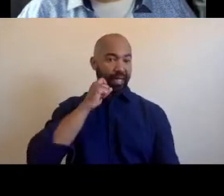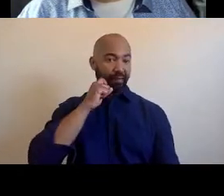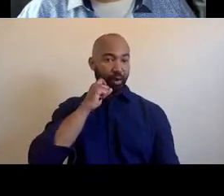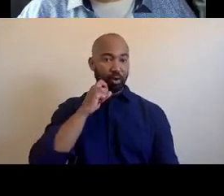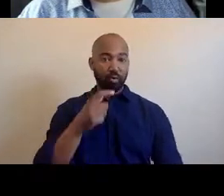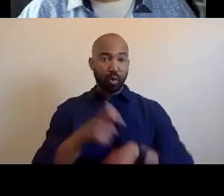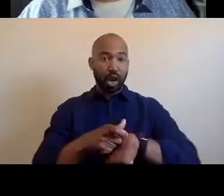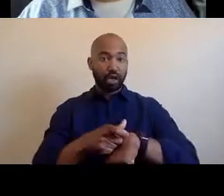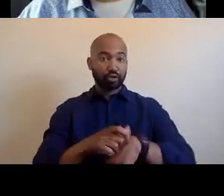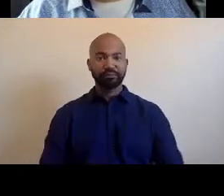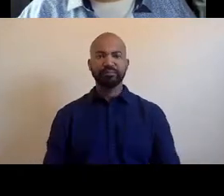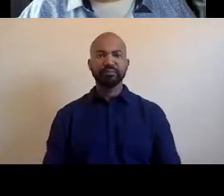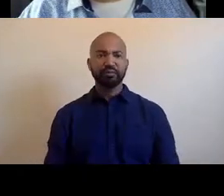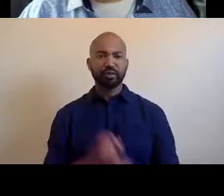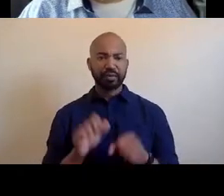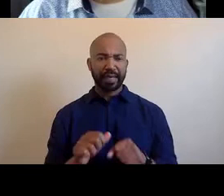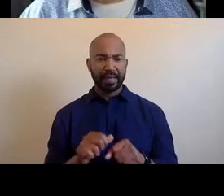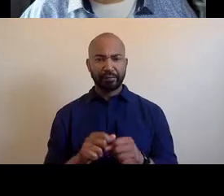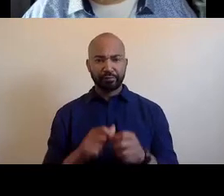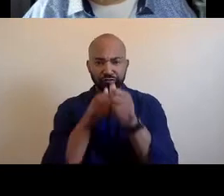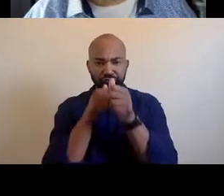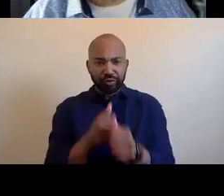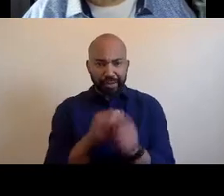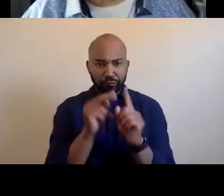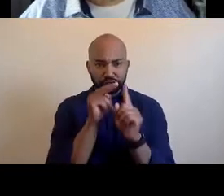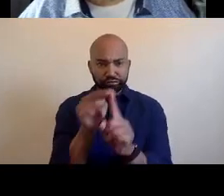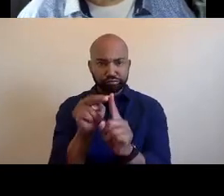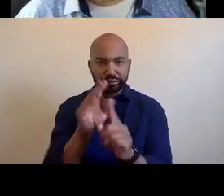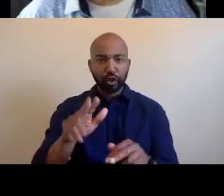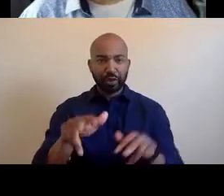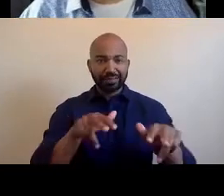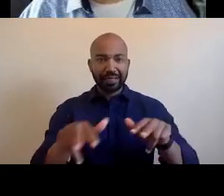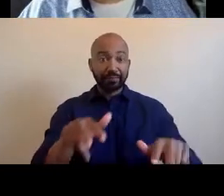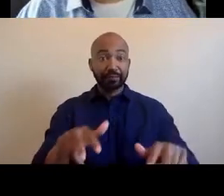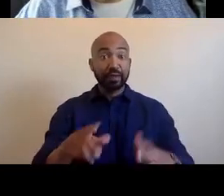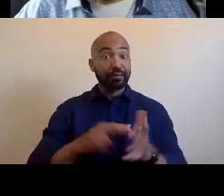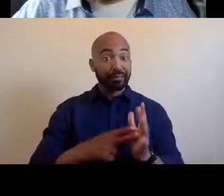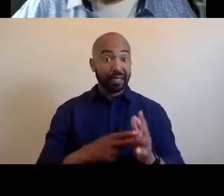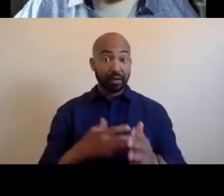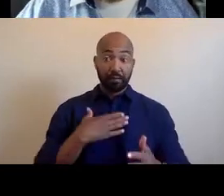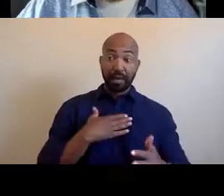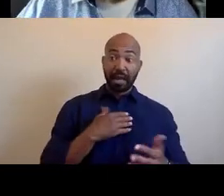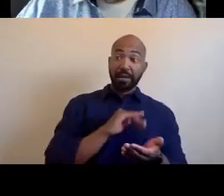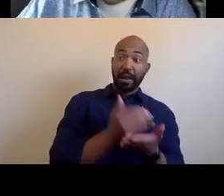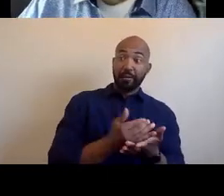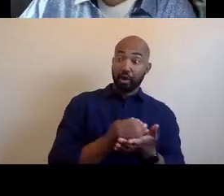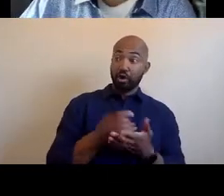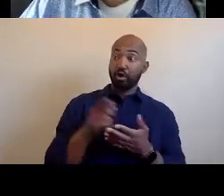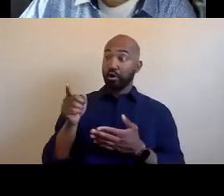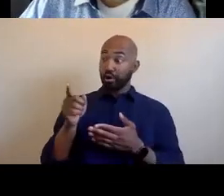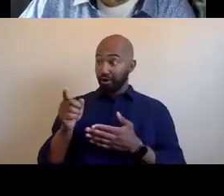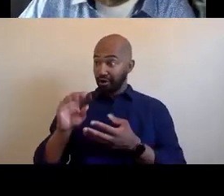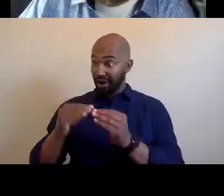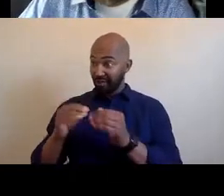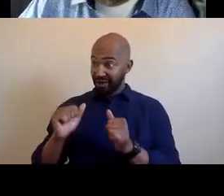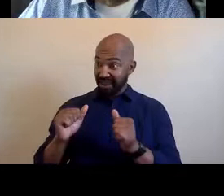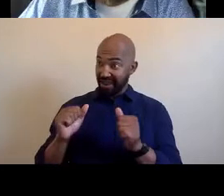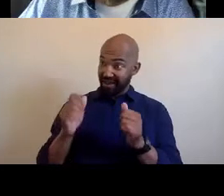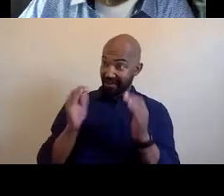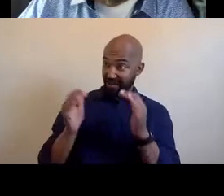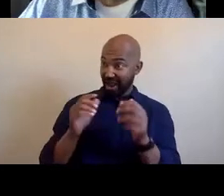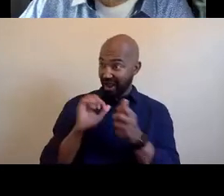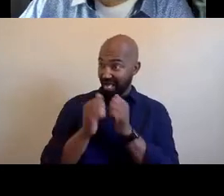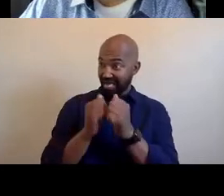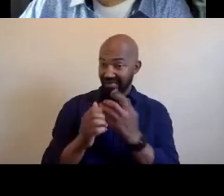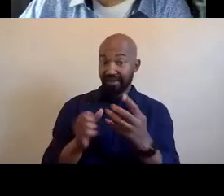You can compare those with your friends. You can also just see, you know, I'll call you at 5 o'clock tonight and let's go